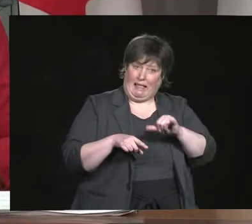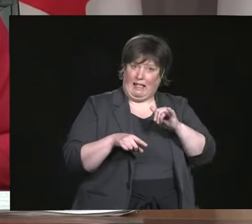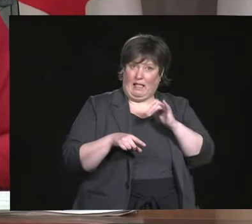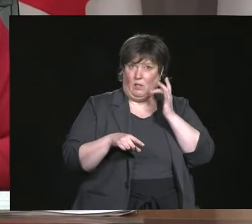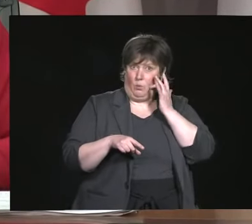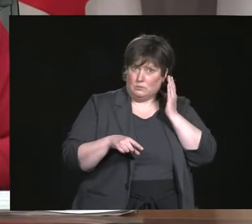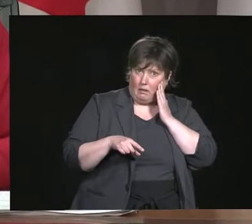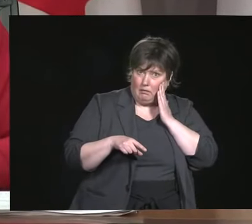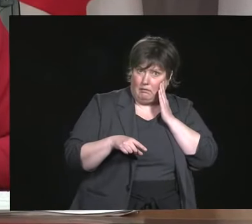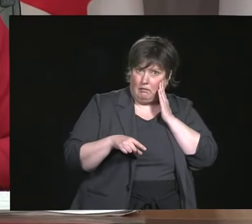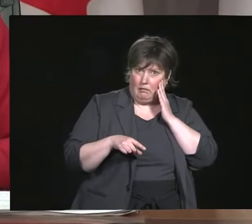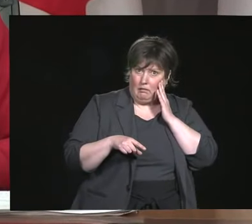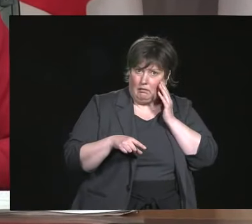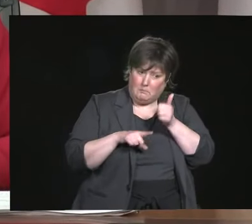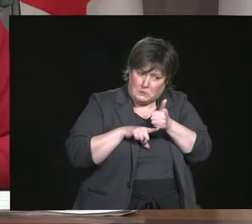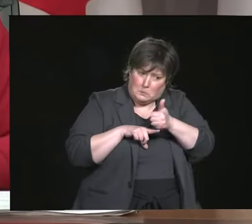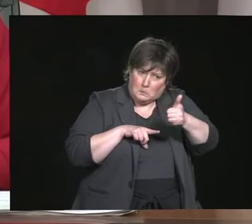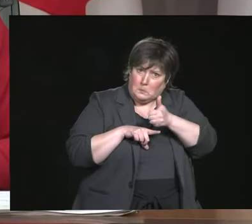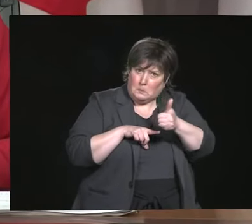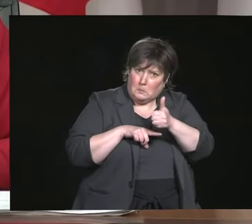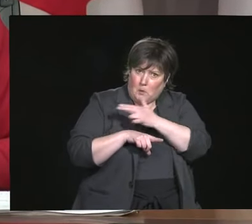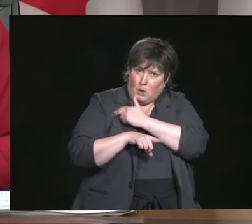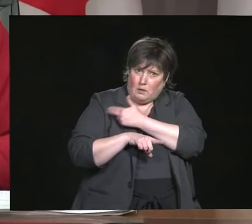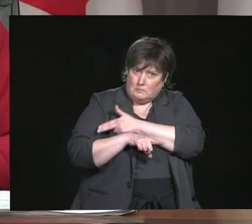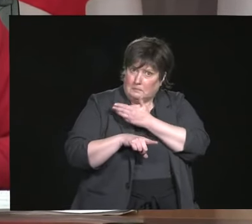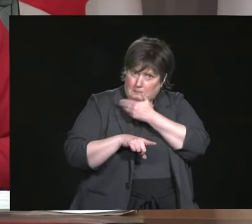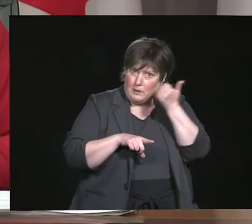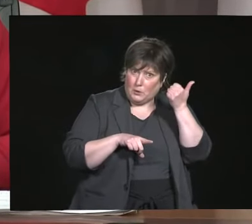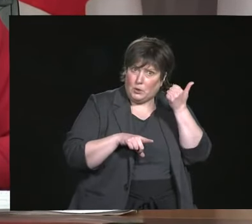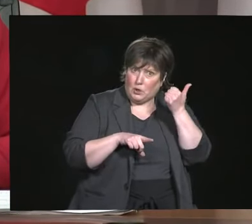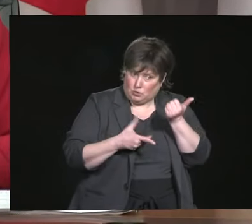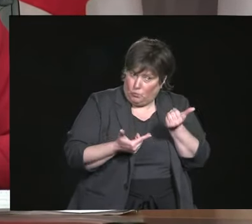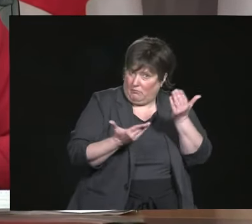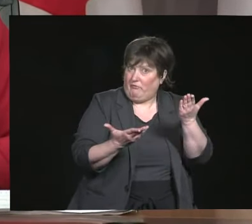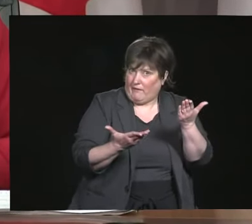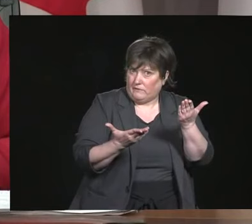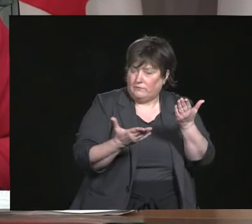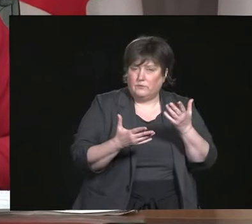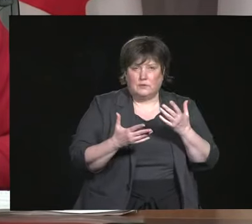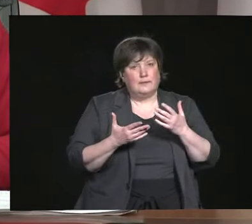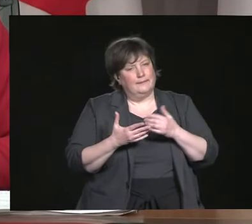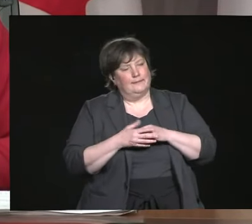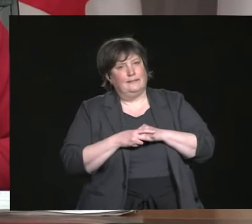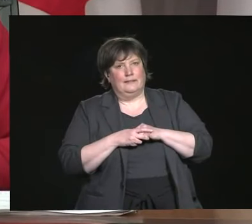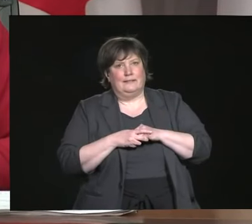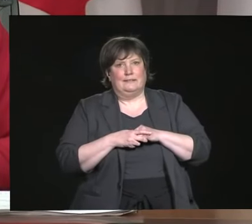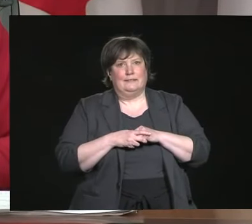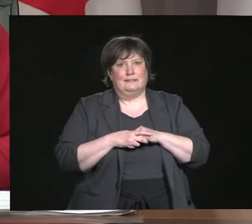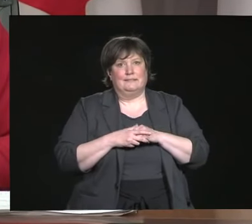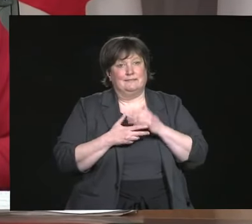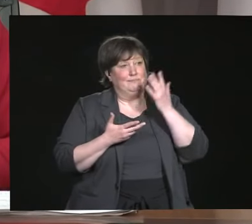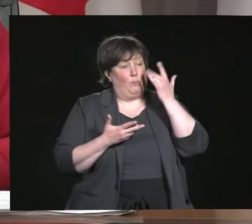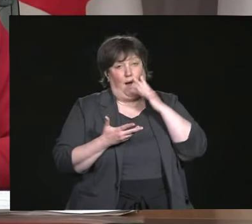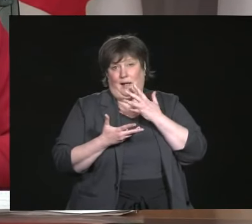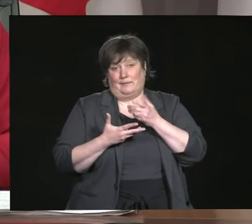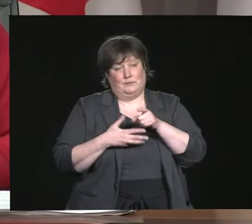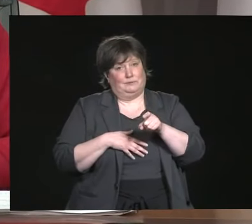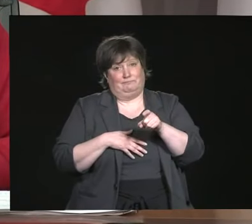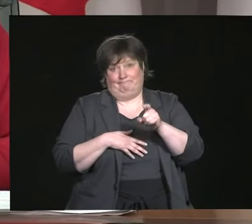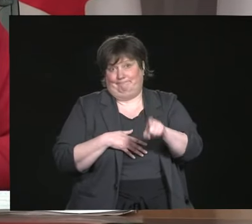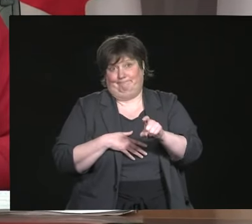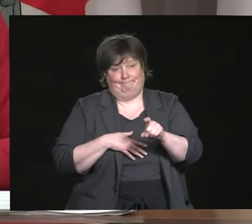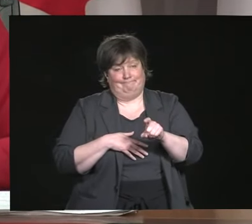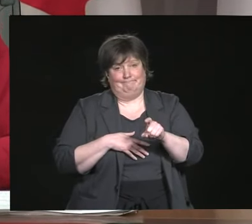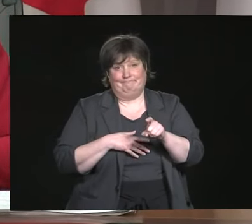working. So a lot of very hard, very important work is being done on the ground